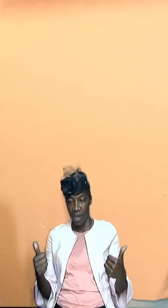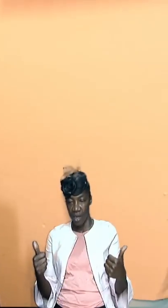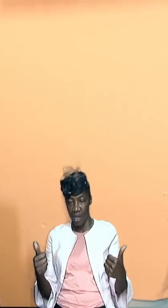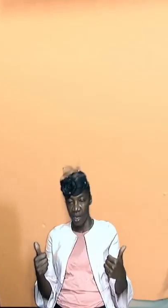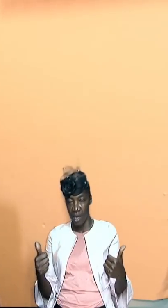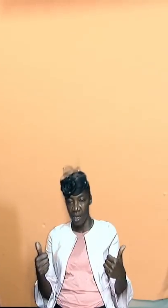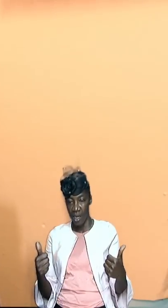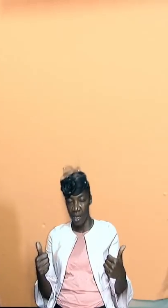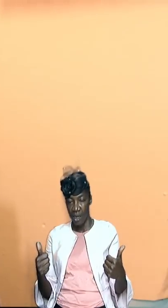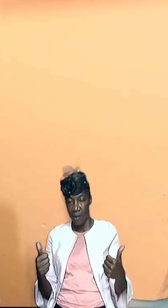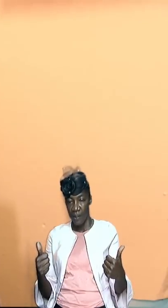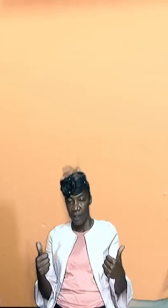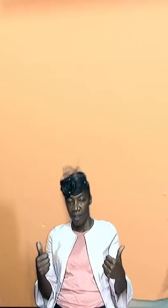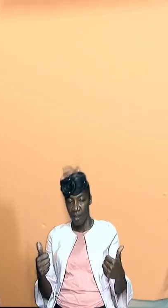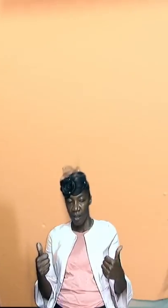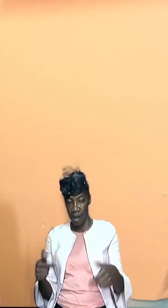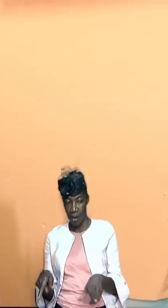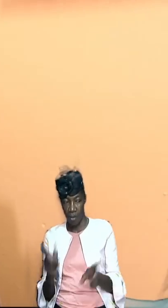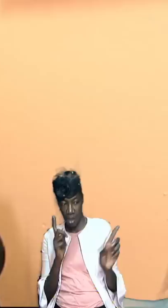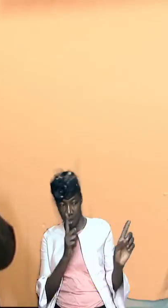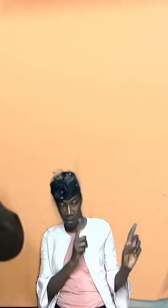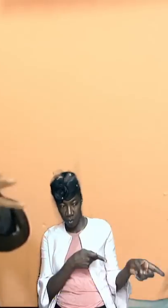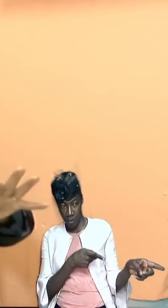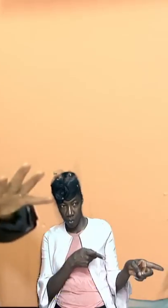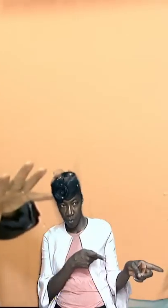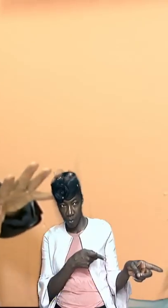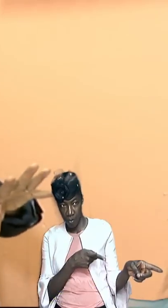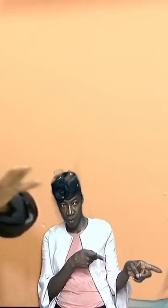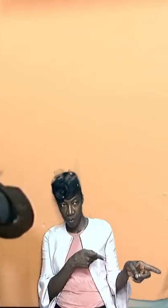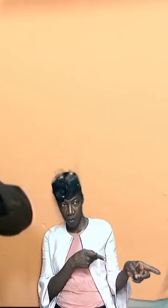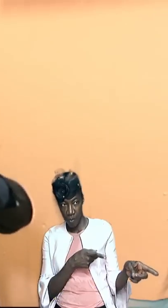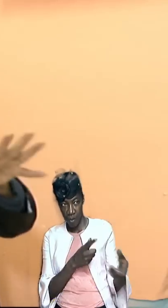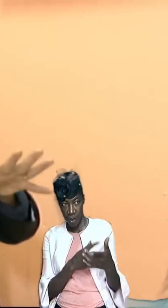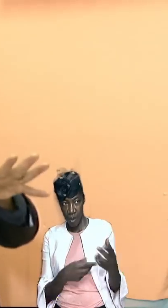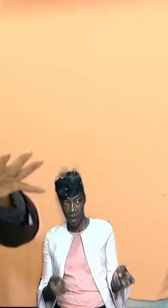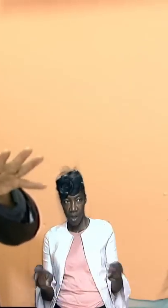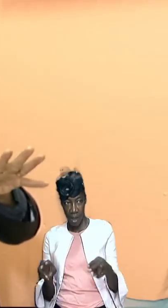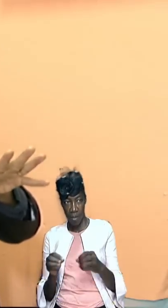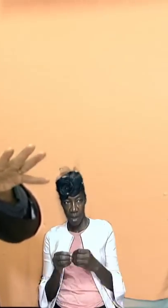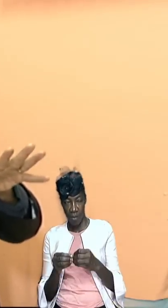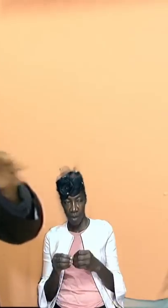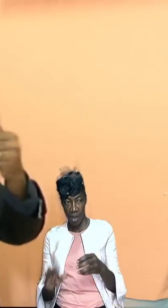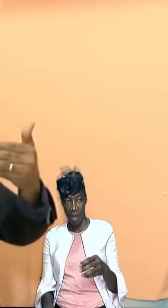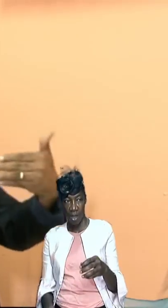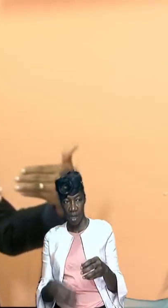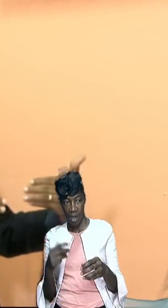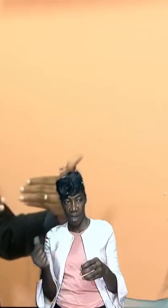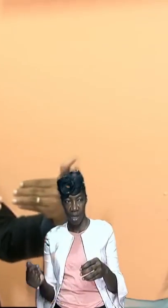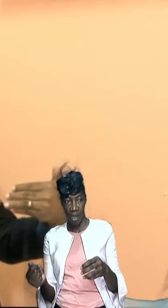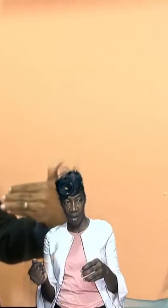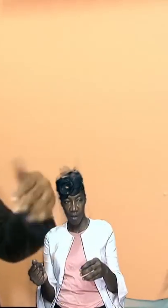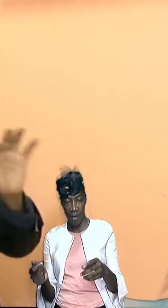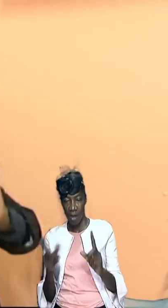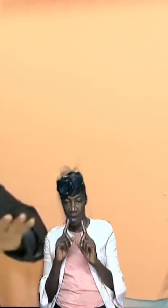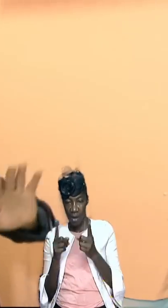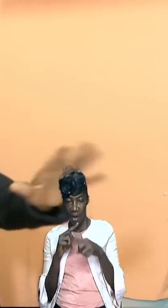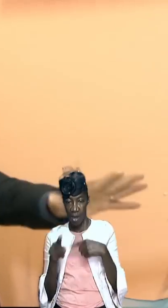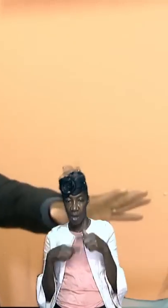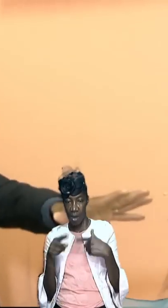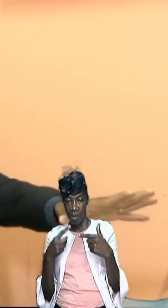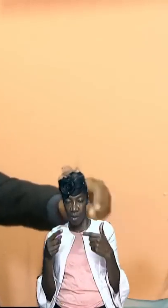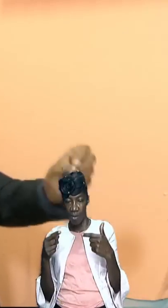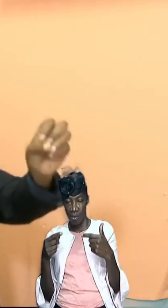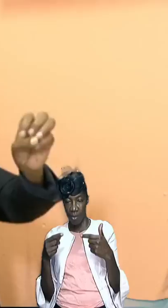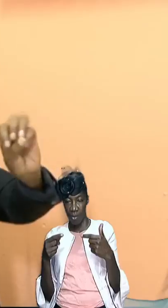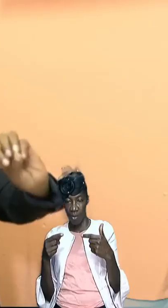and to be isolated, like what happened with dogs that we spoke about earlier? Men did that